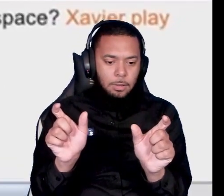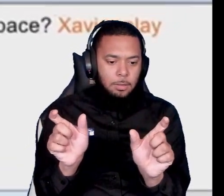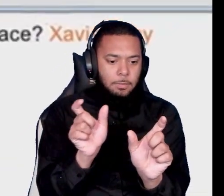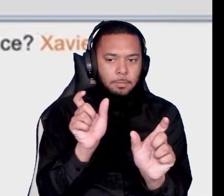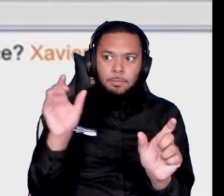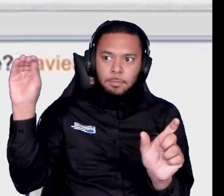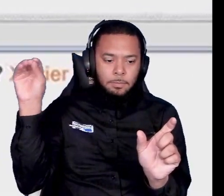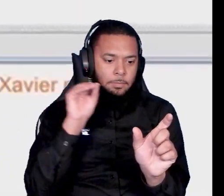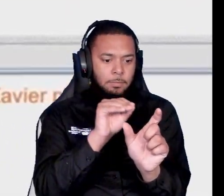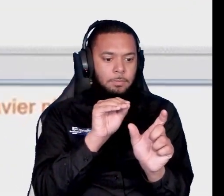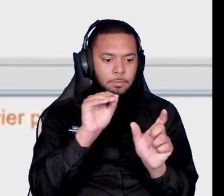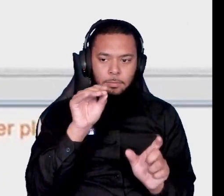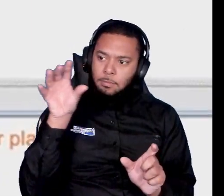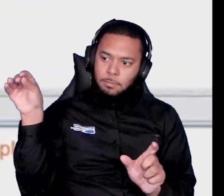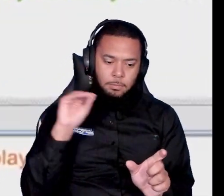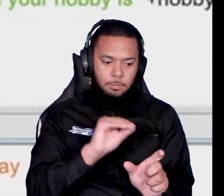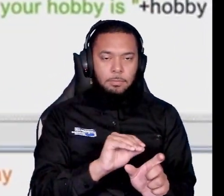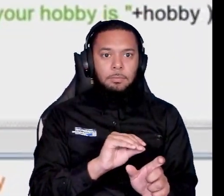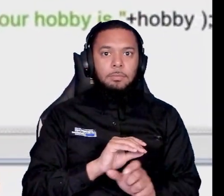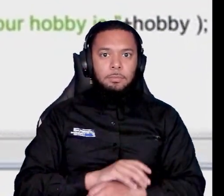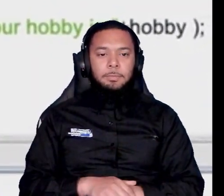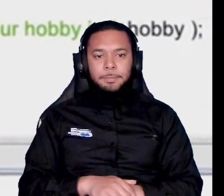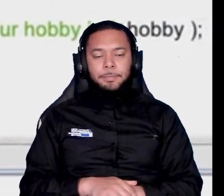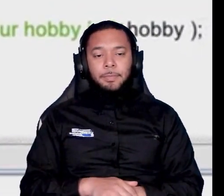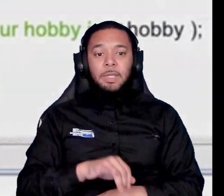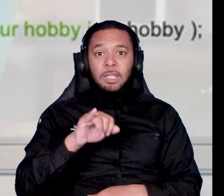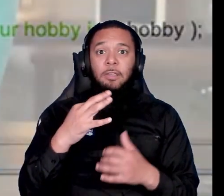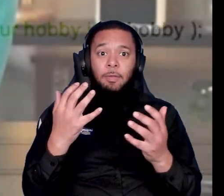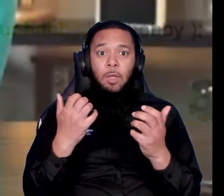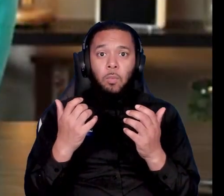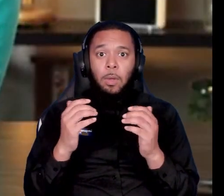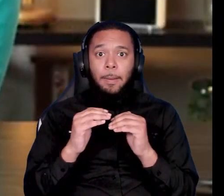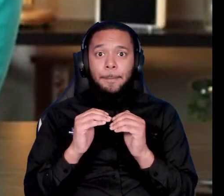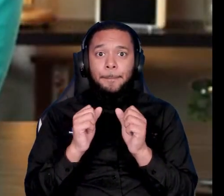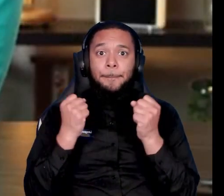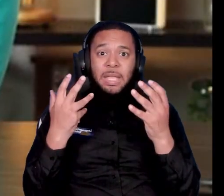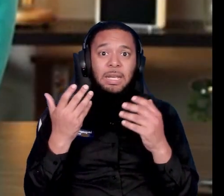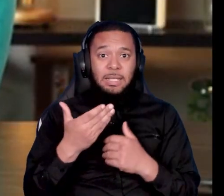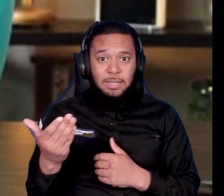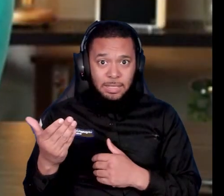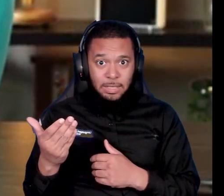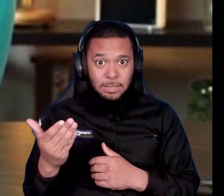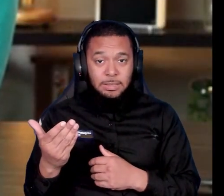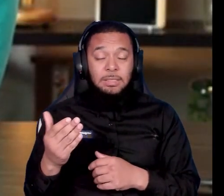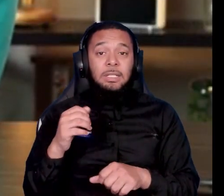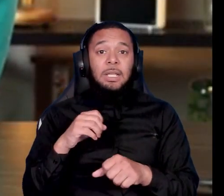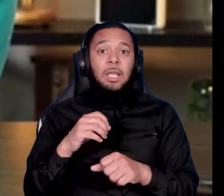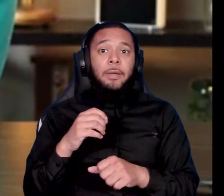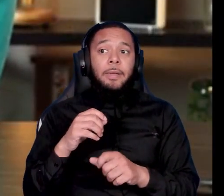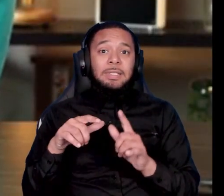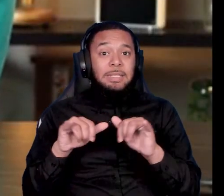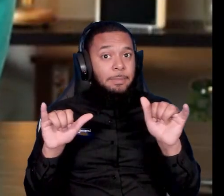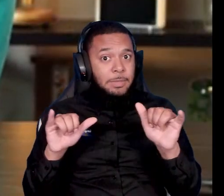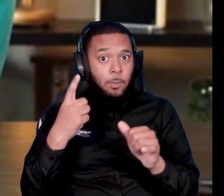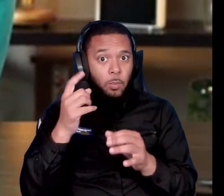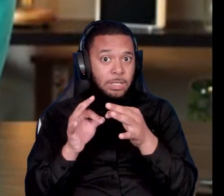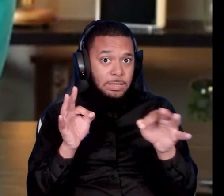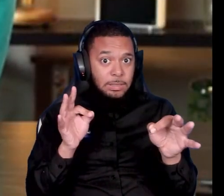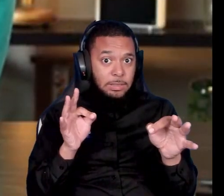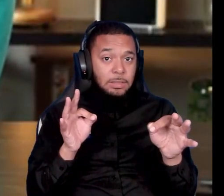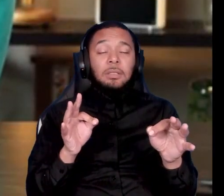space. So if you want more than one thing to be entered in one clean sweep, use